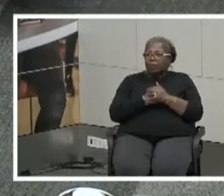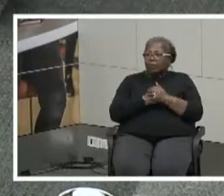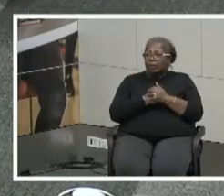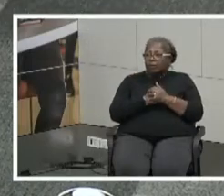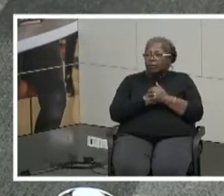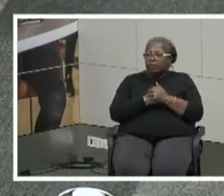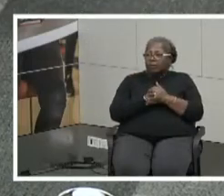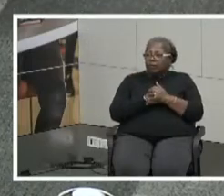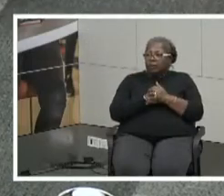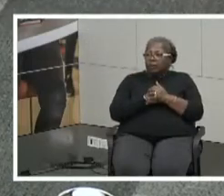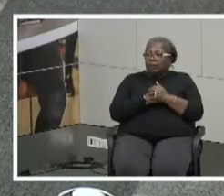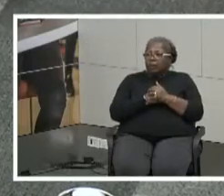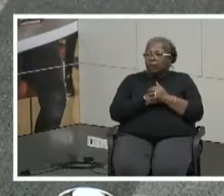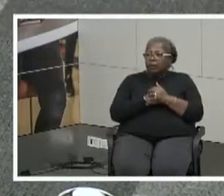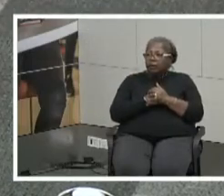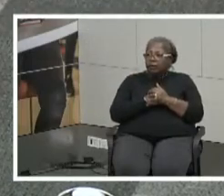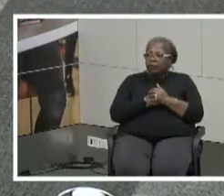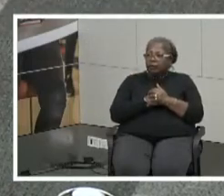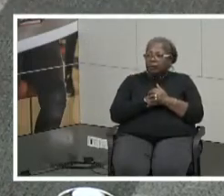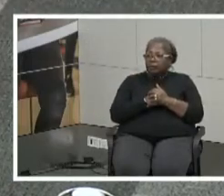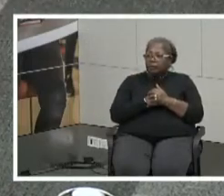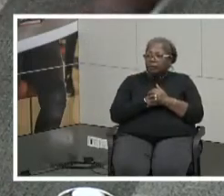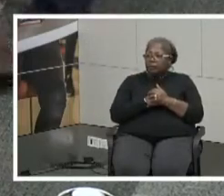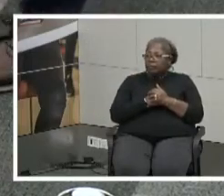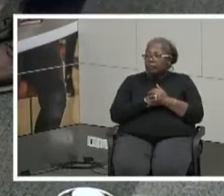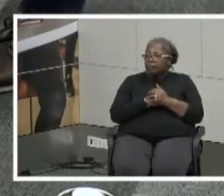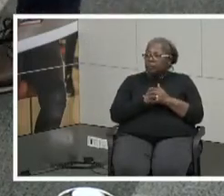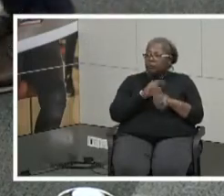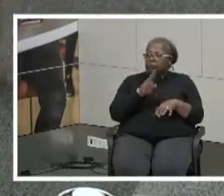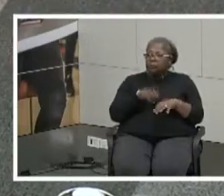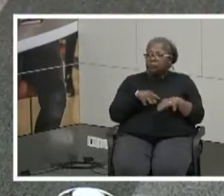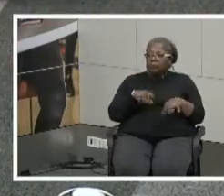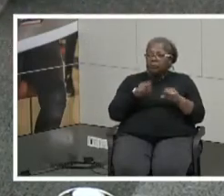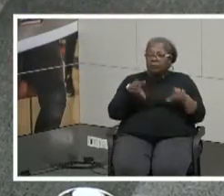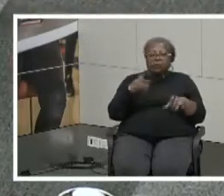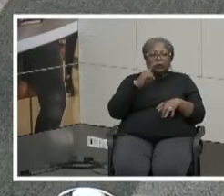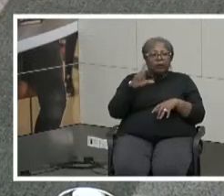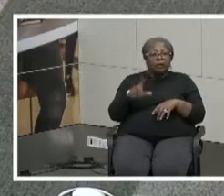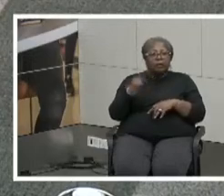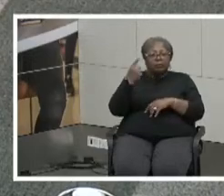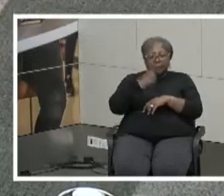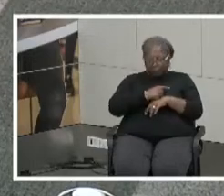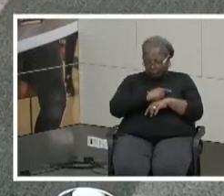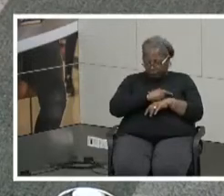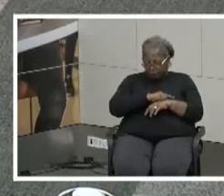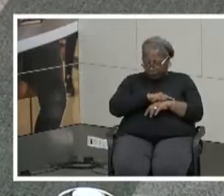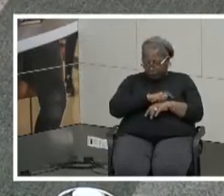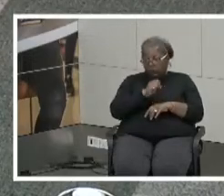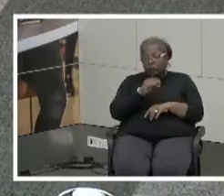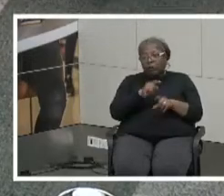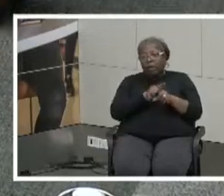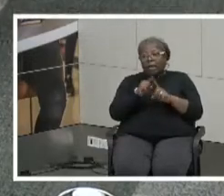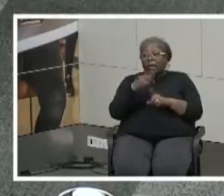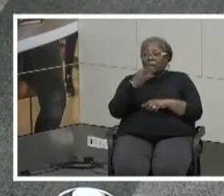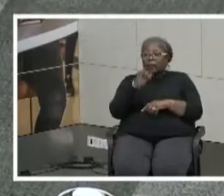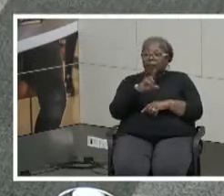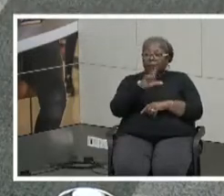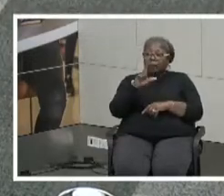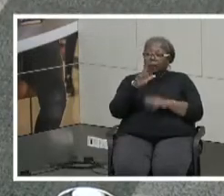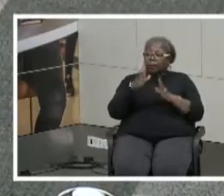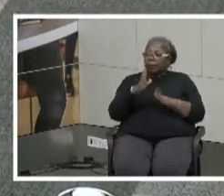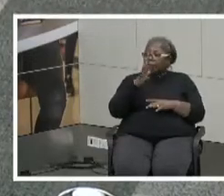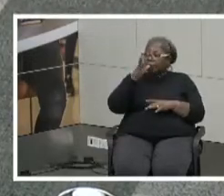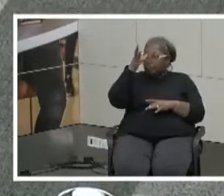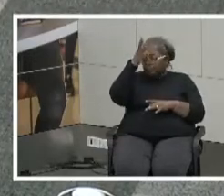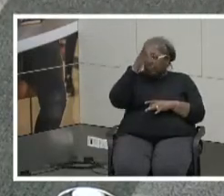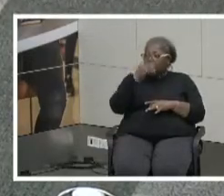month it is take action National take action for libraries day so as an HISD librarian